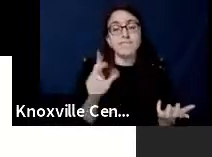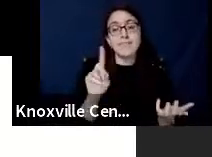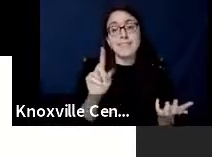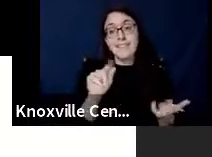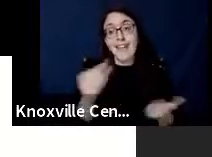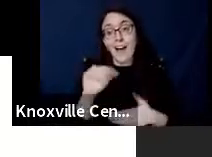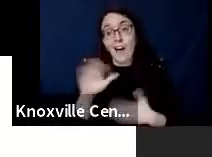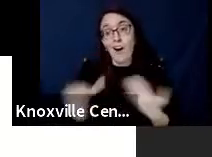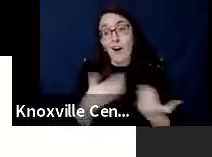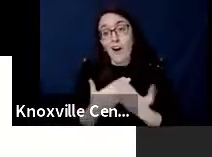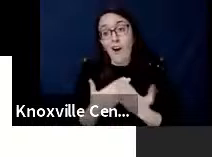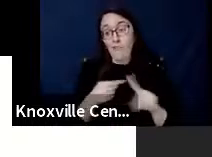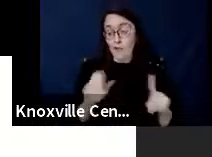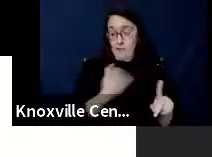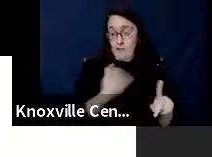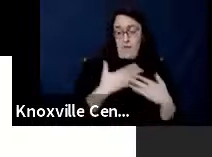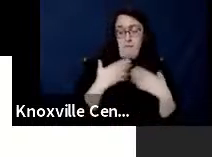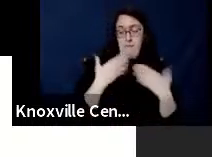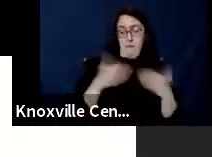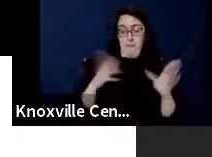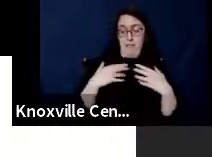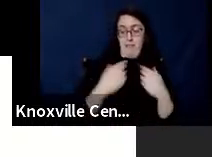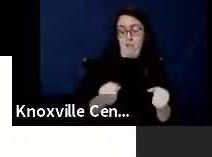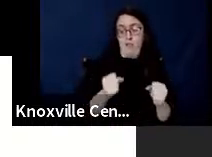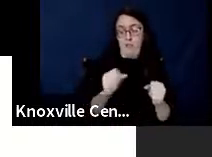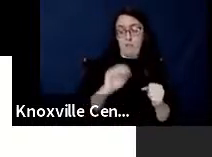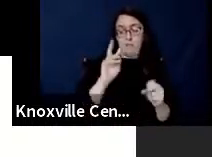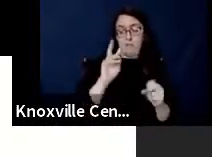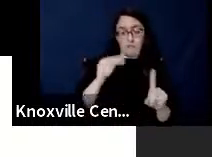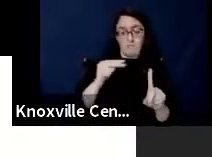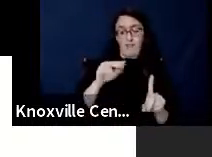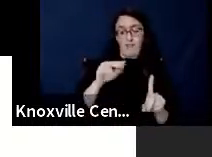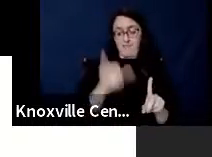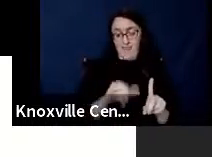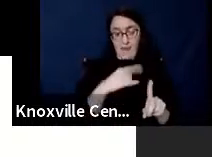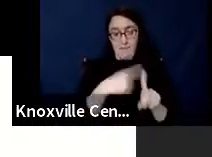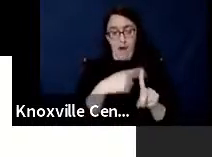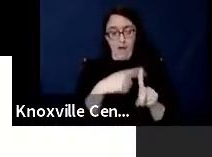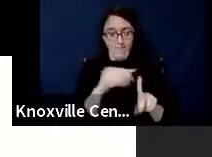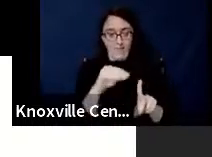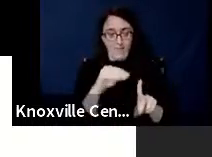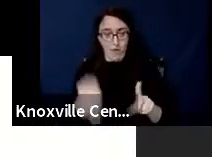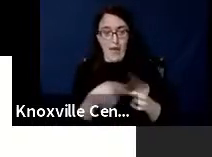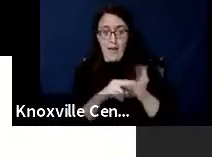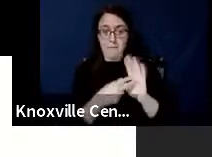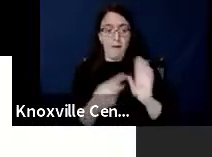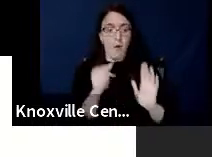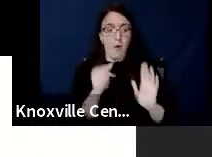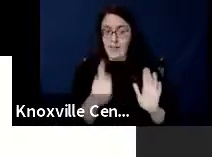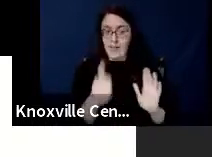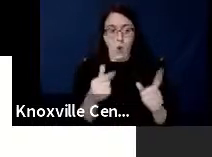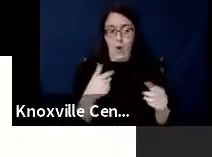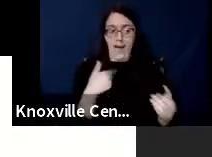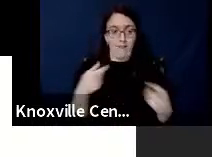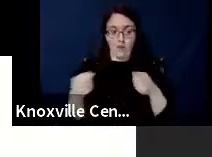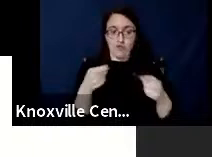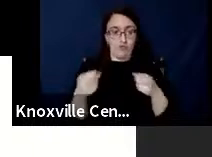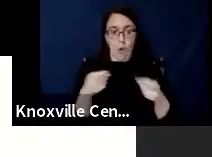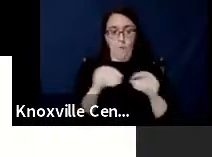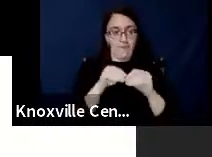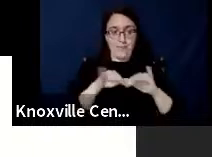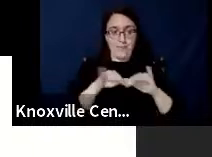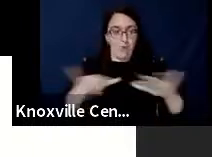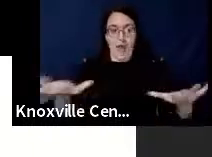from a public health perspective, that type of positivity rate indicates that we really don't have control of spread and control of the pandemic. Next